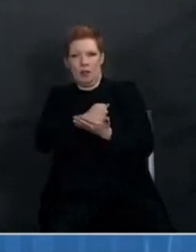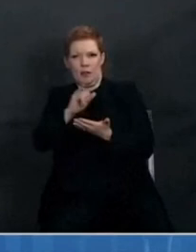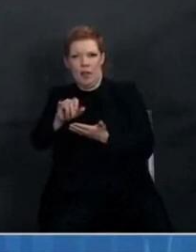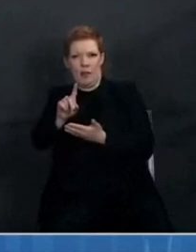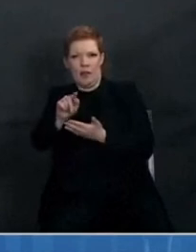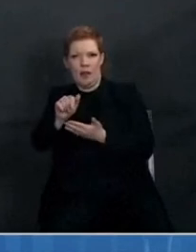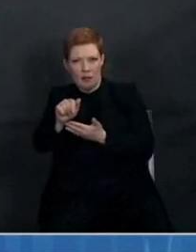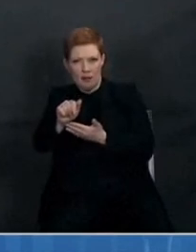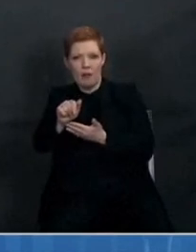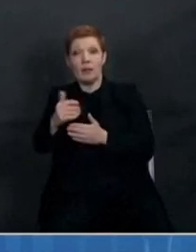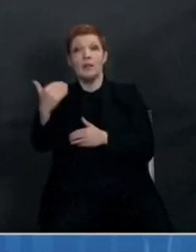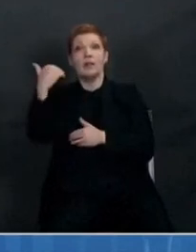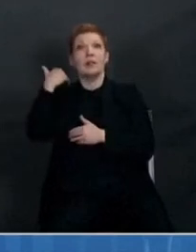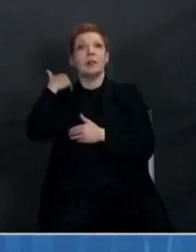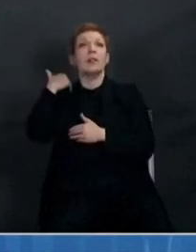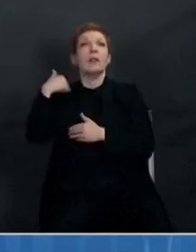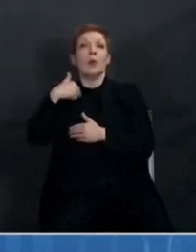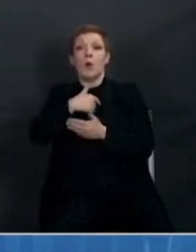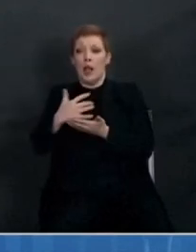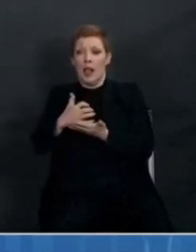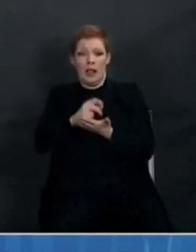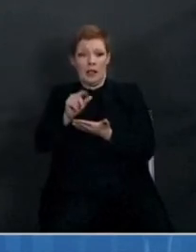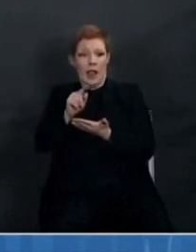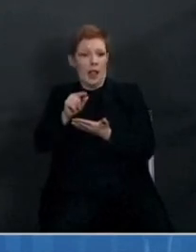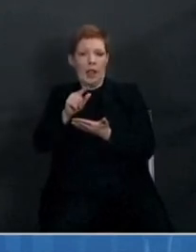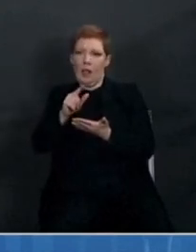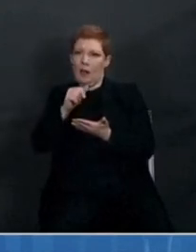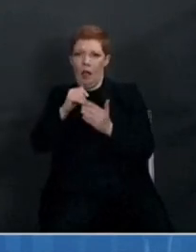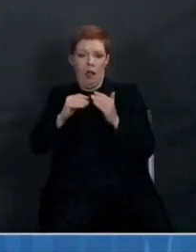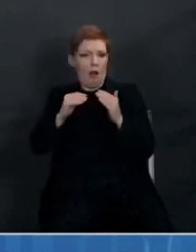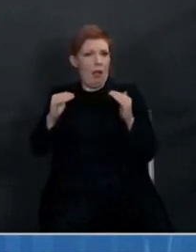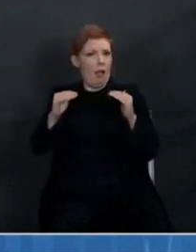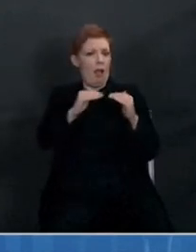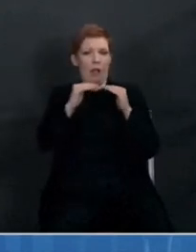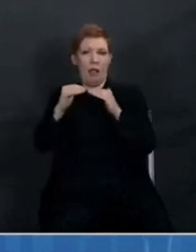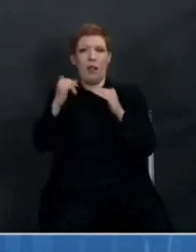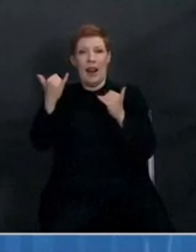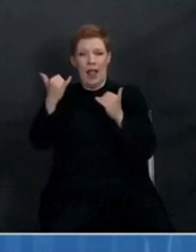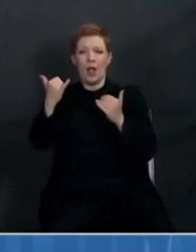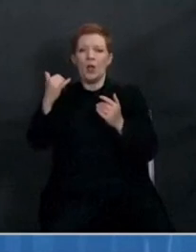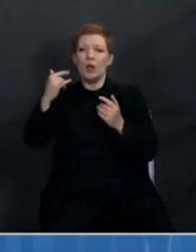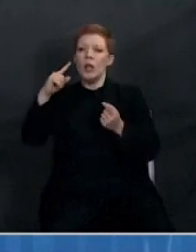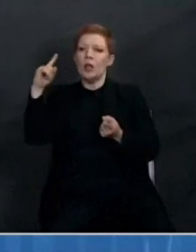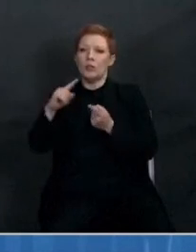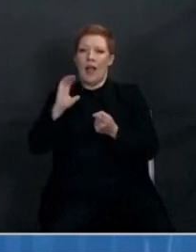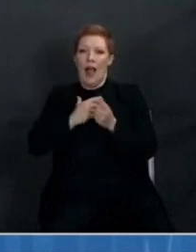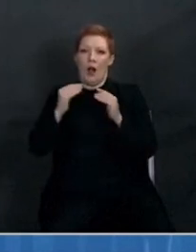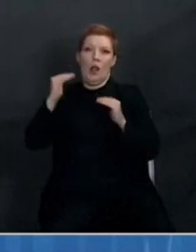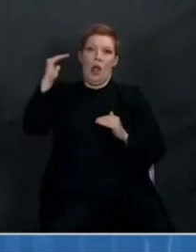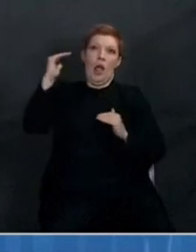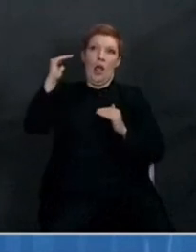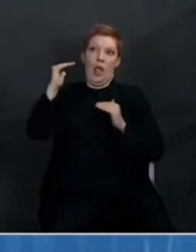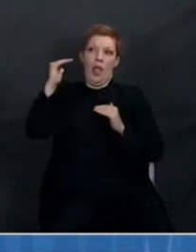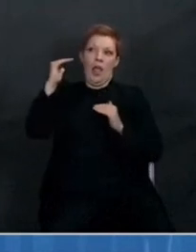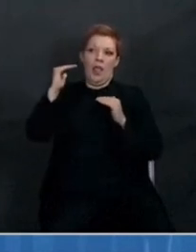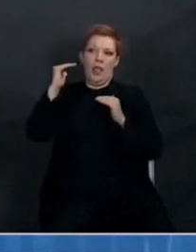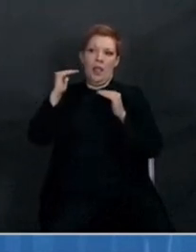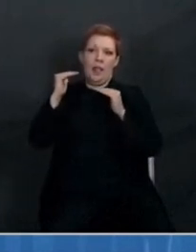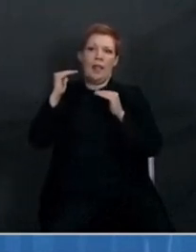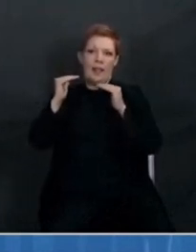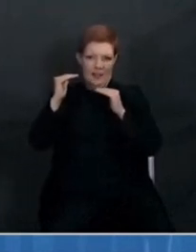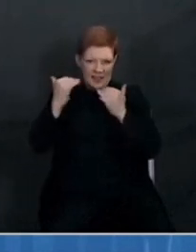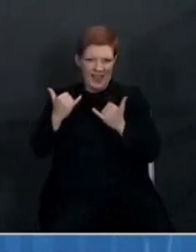unavailable data was much higher for both of those categories. So we saw that through advocacy, through commitment, and a call for an emphasis on